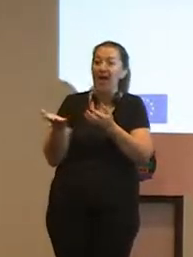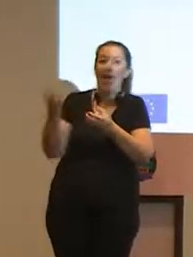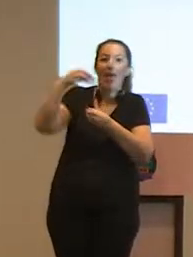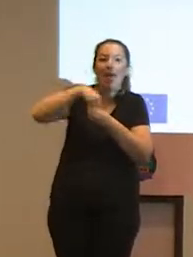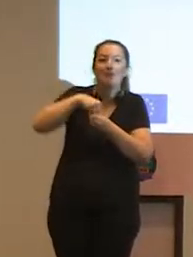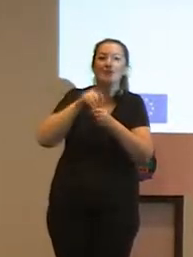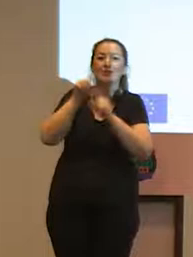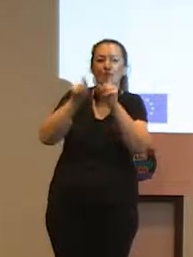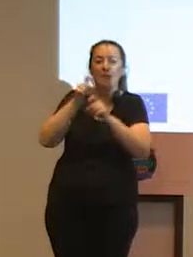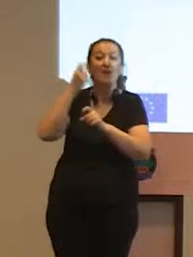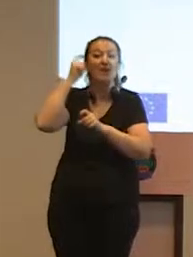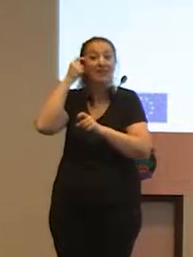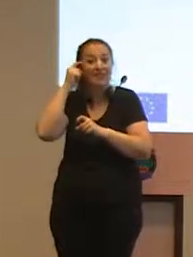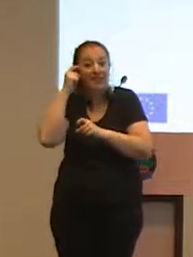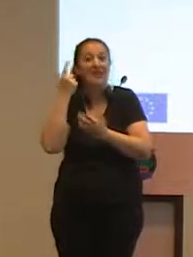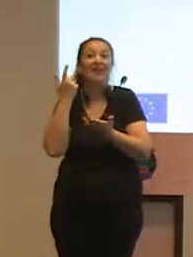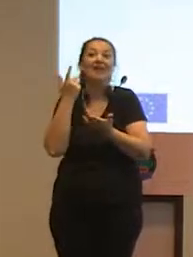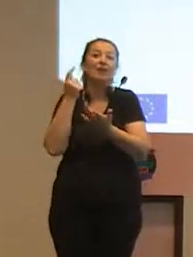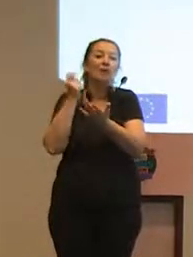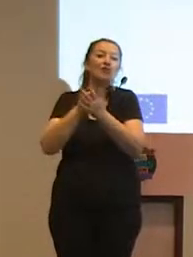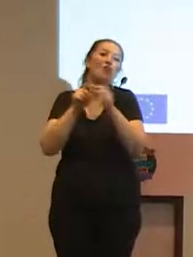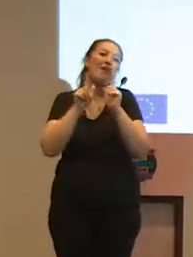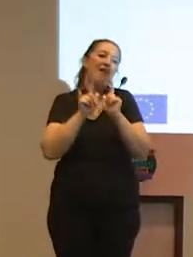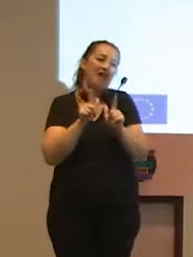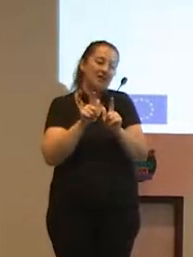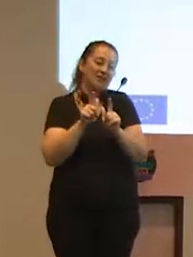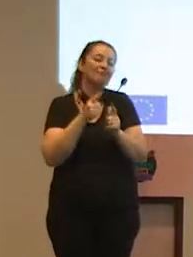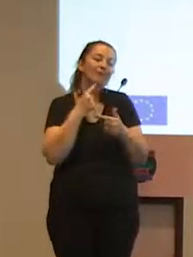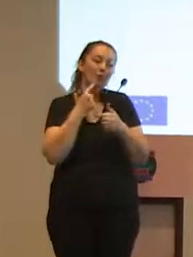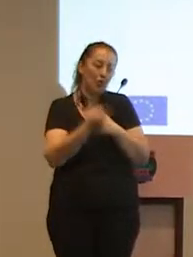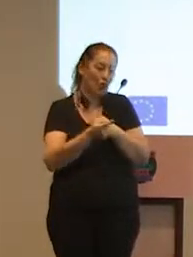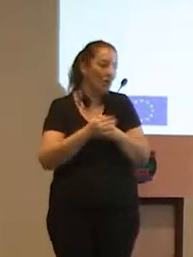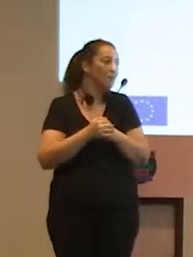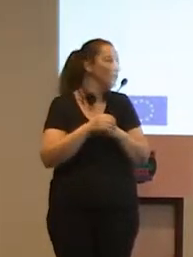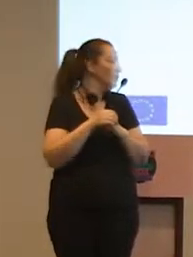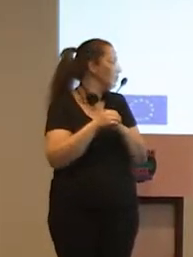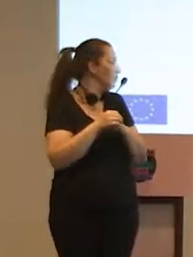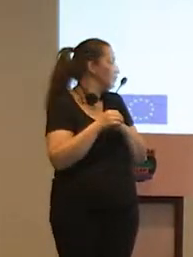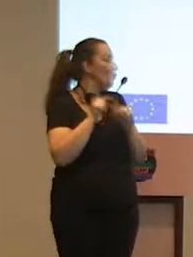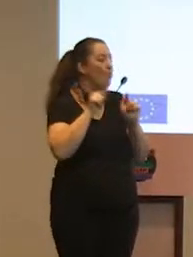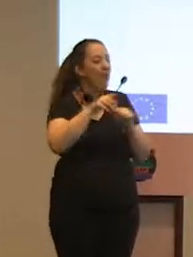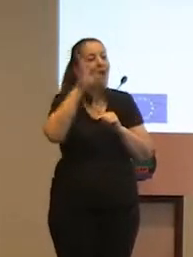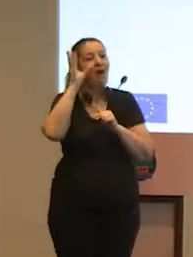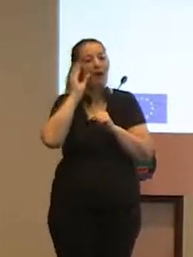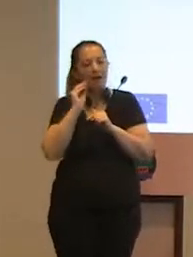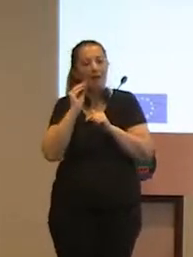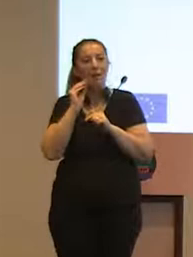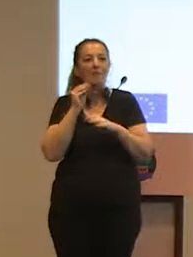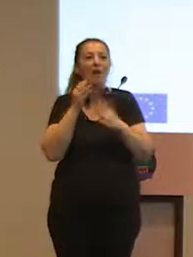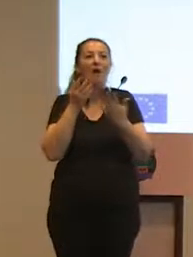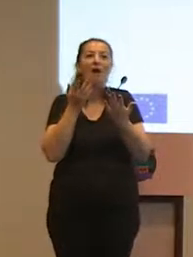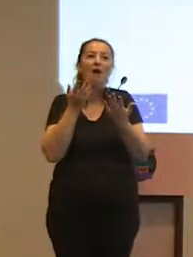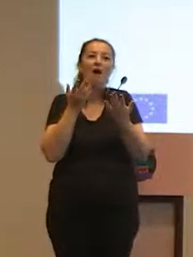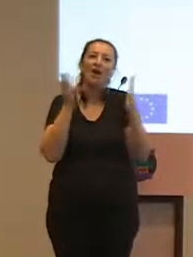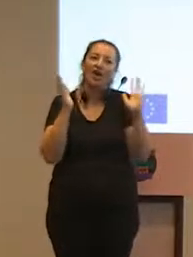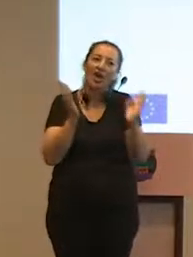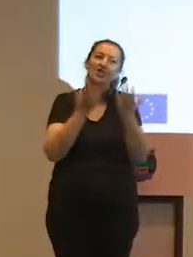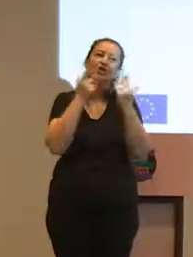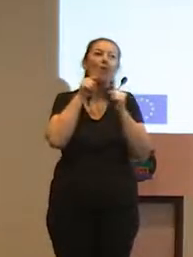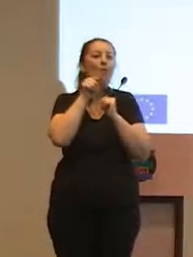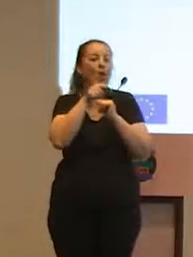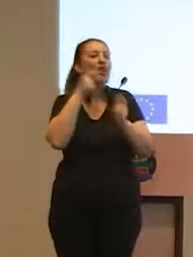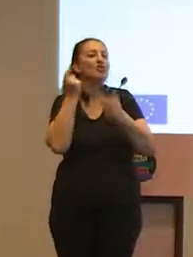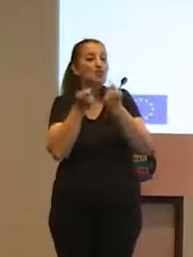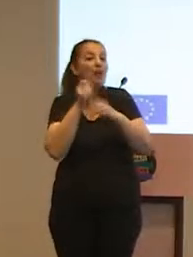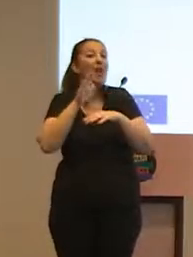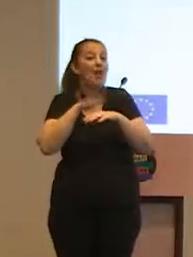a broad participation of stakeholders all the people should come up with their ideas and suggestions